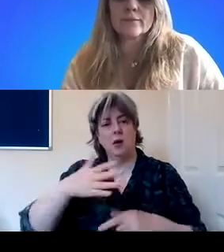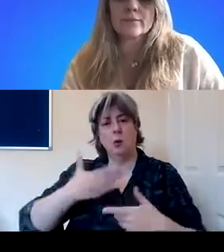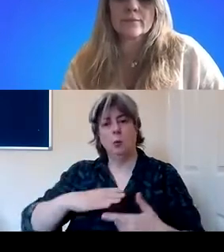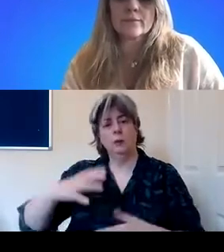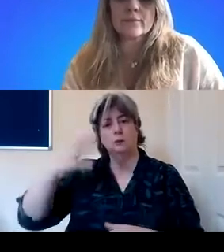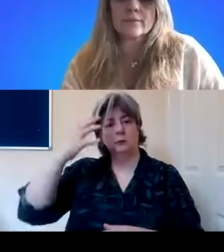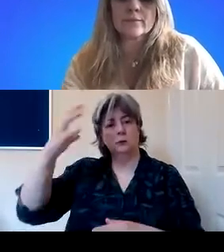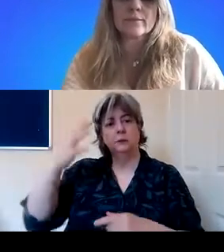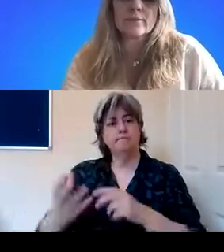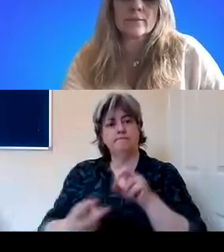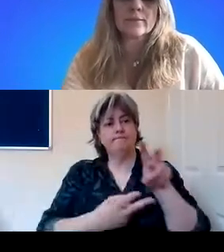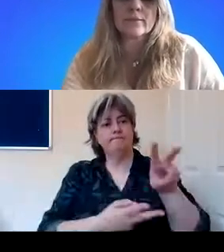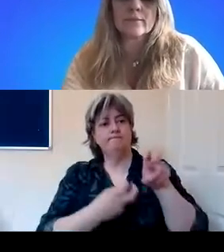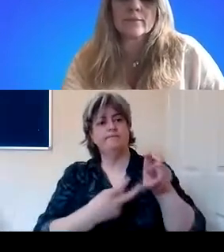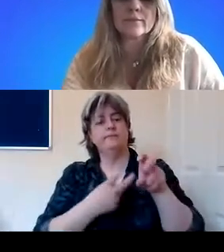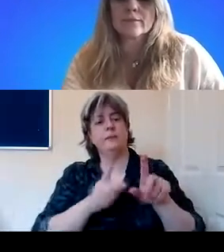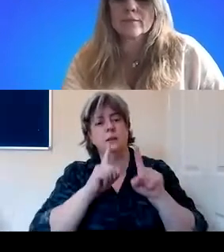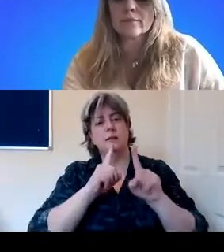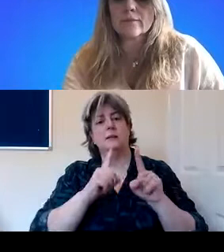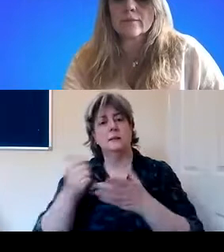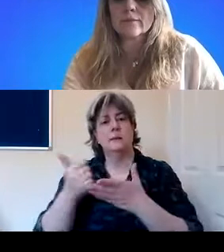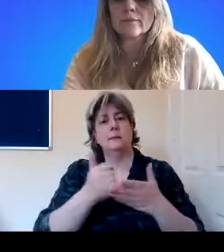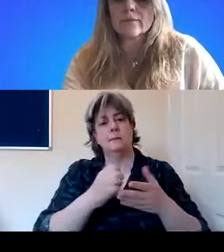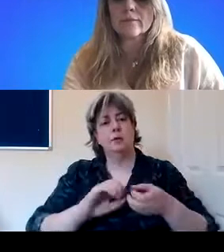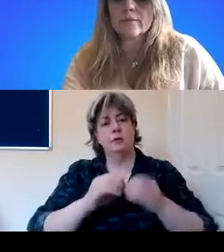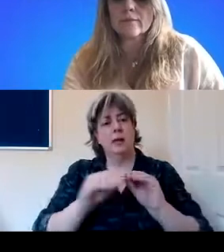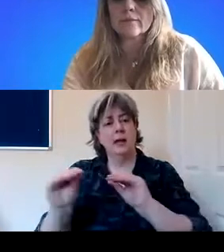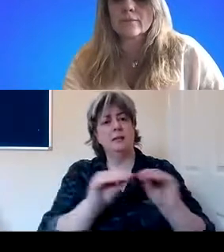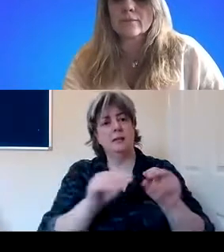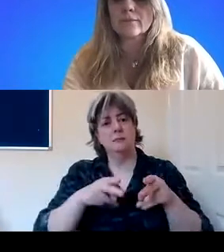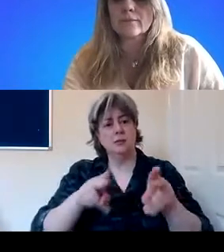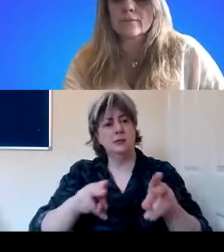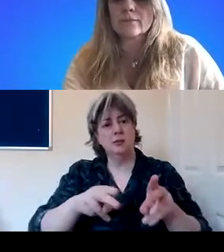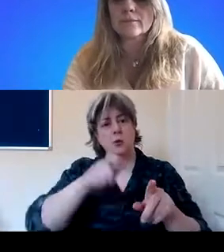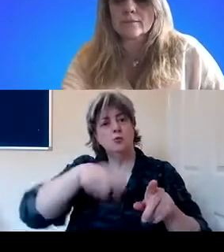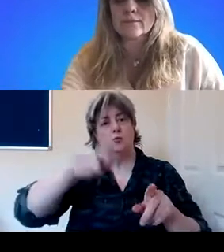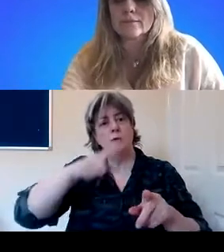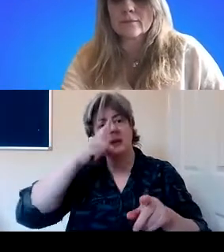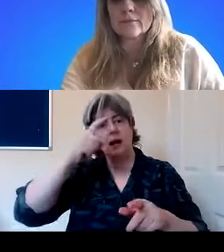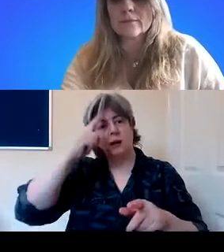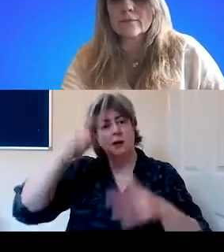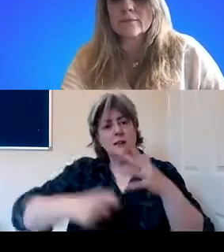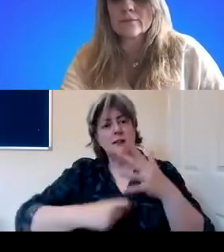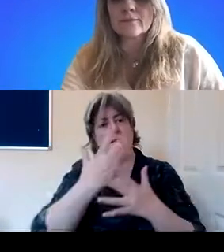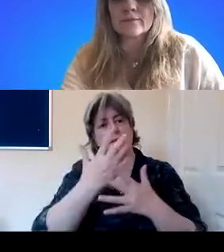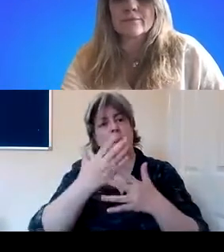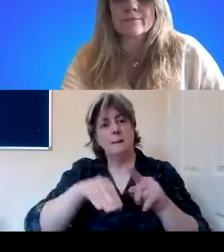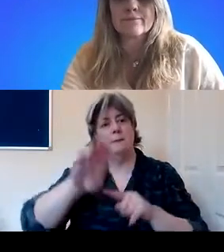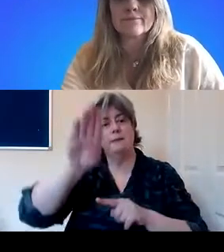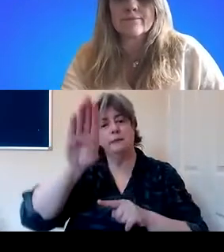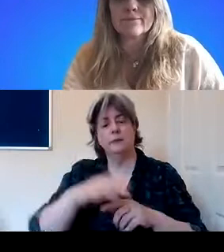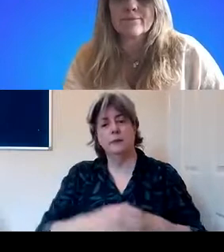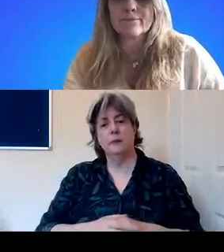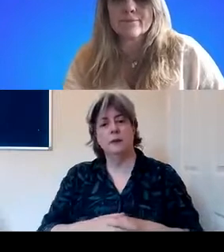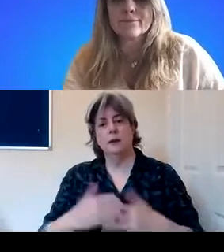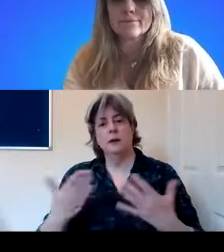together an education system that will allow learners to flourish. To set out a little bit more about what NAHT wants to